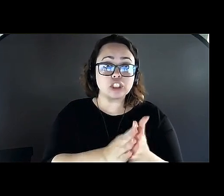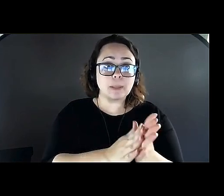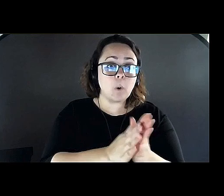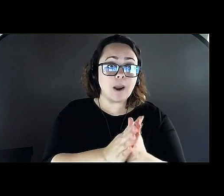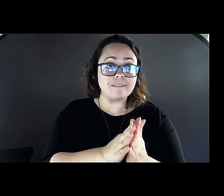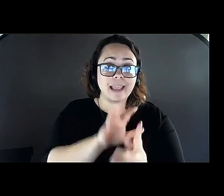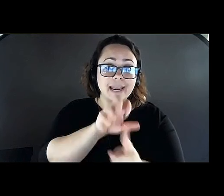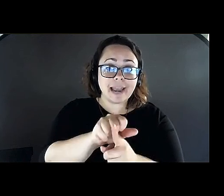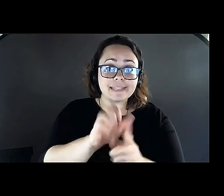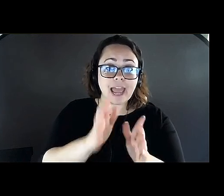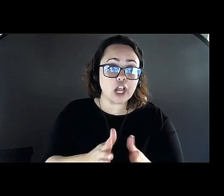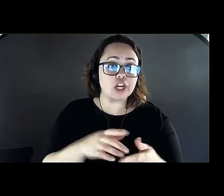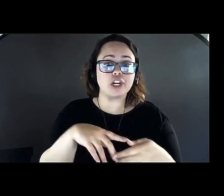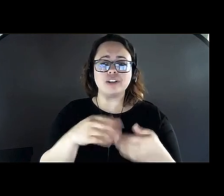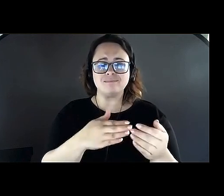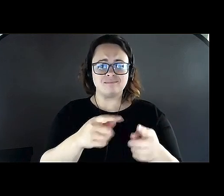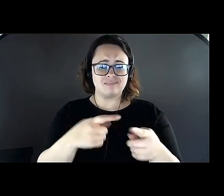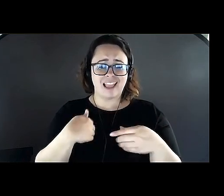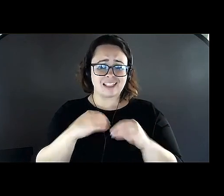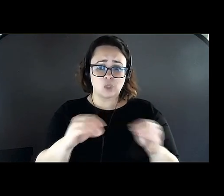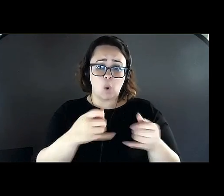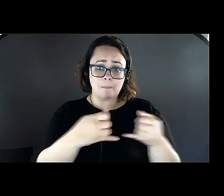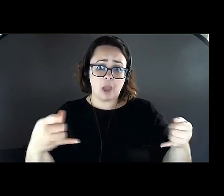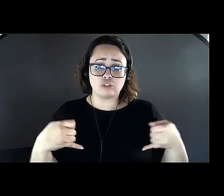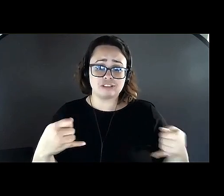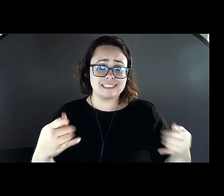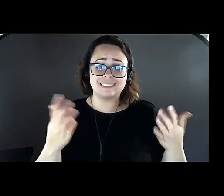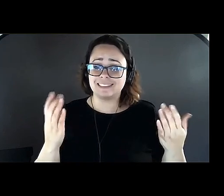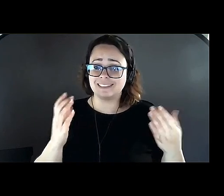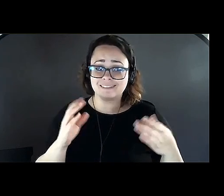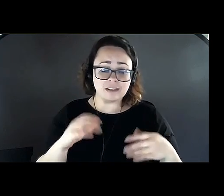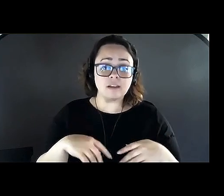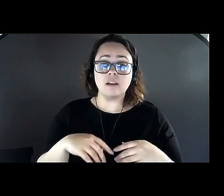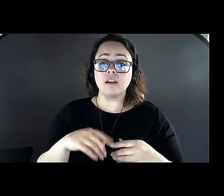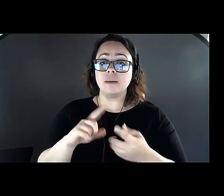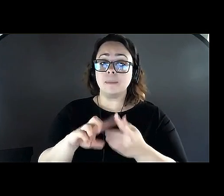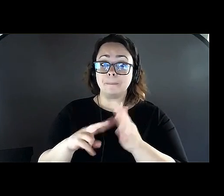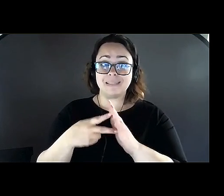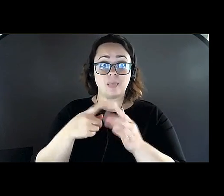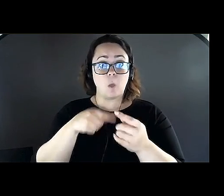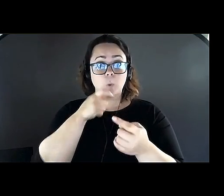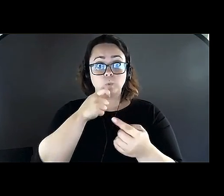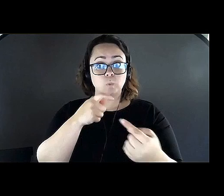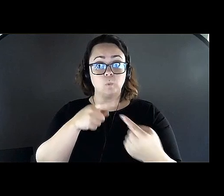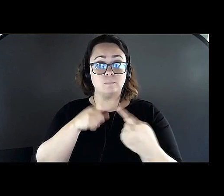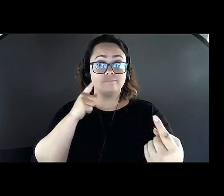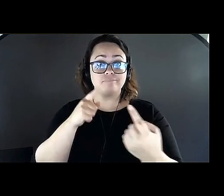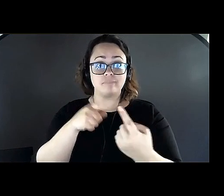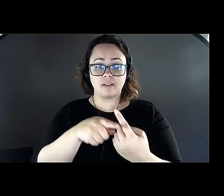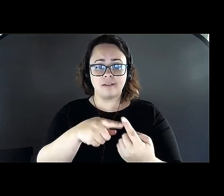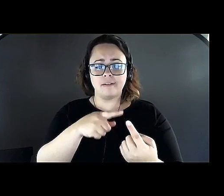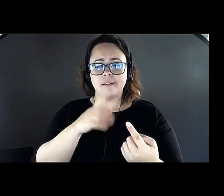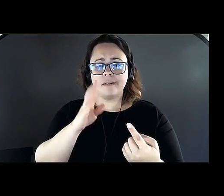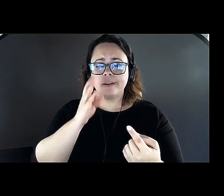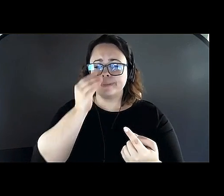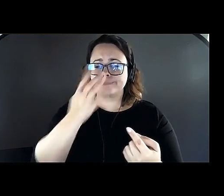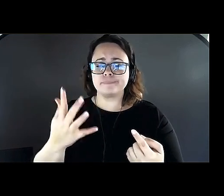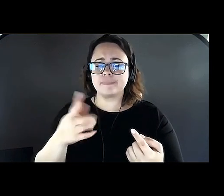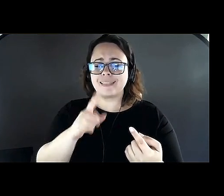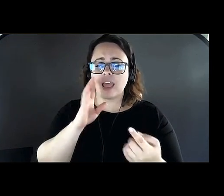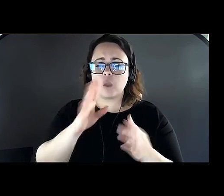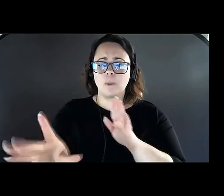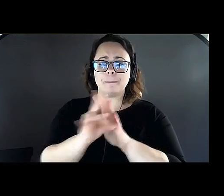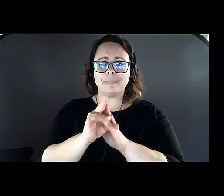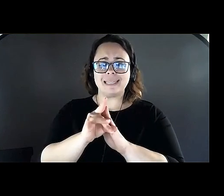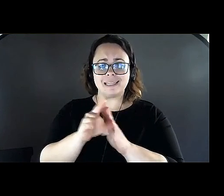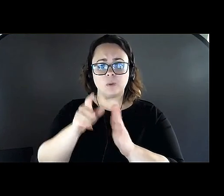financially motivated attacker, has no boundaries. With that, the adversaries of today will not have any hesitation in